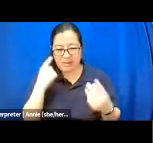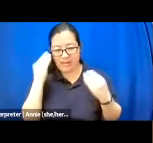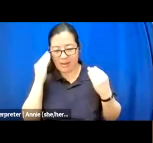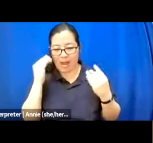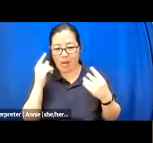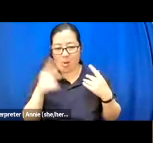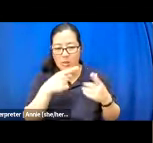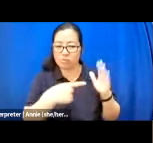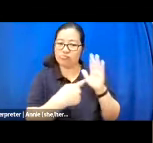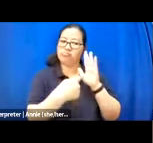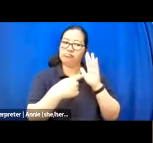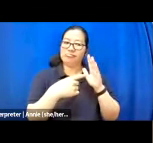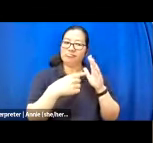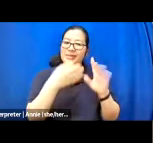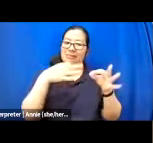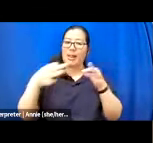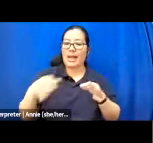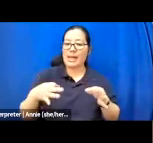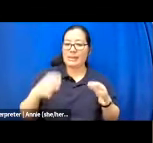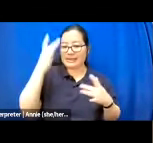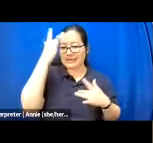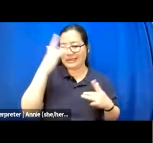so far.